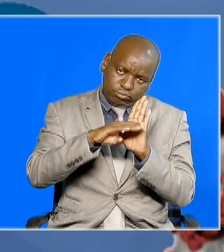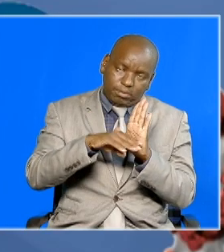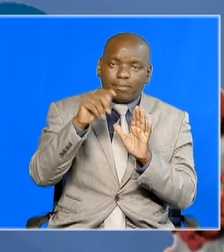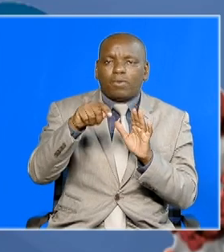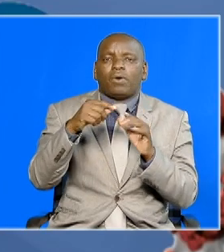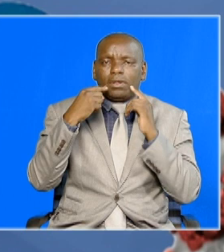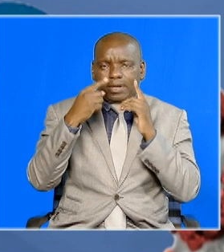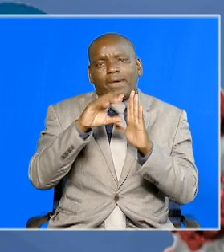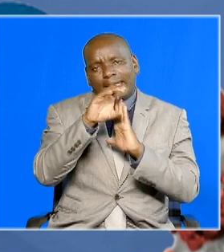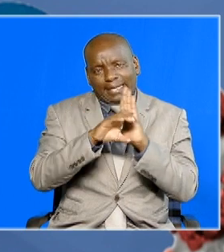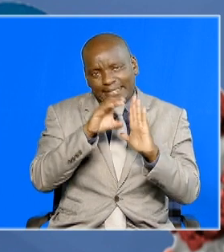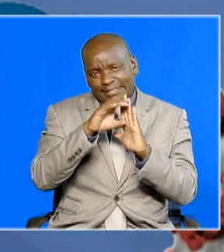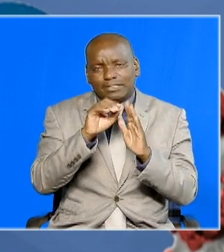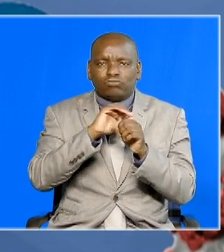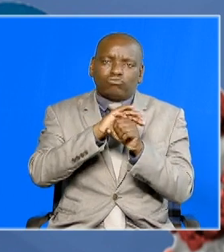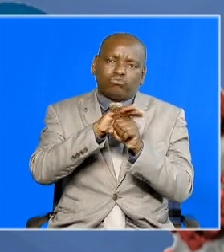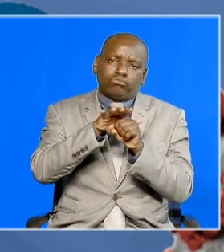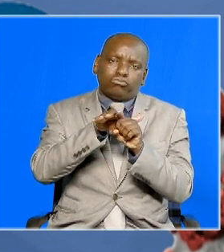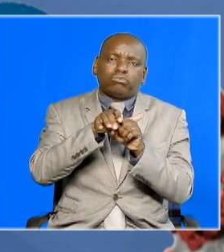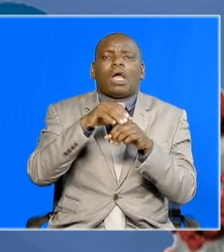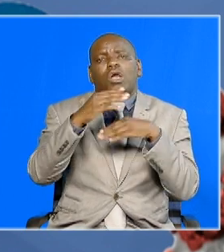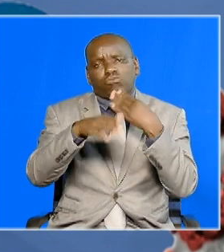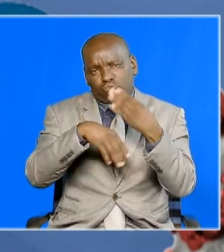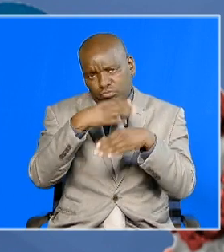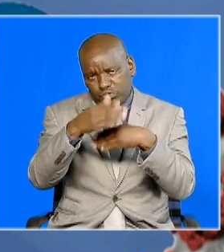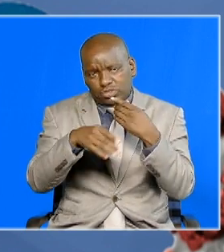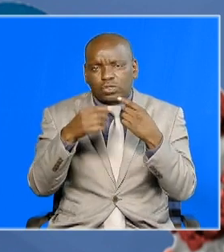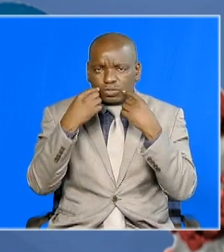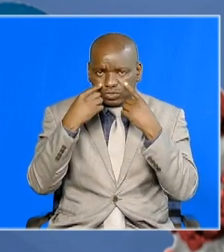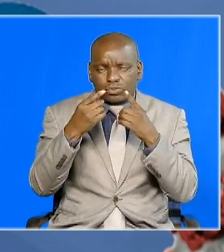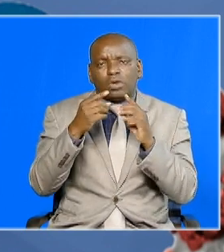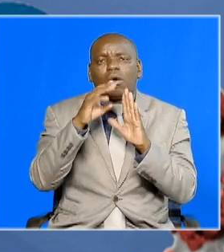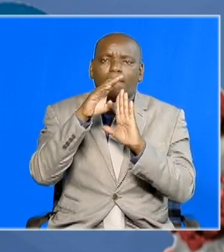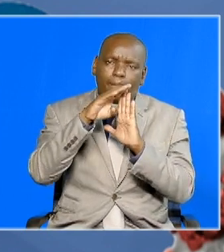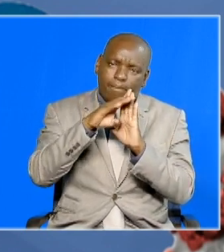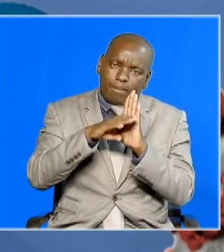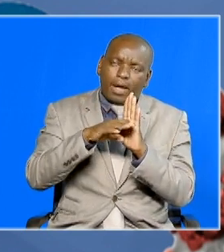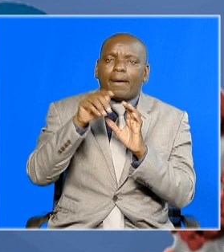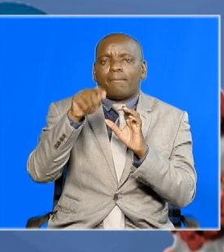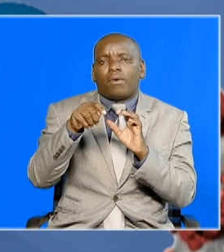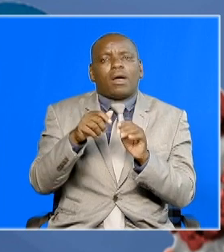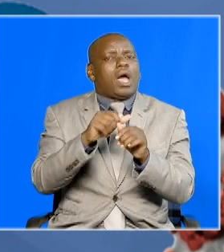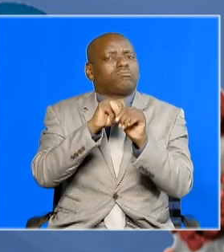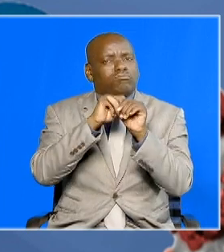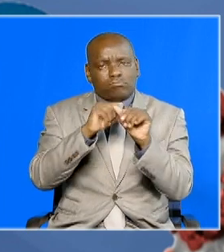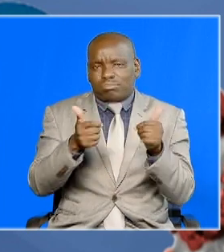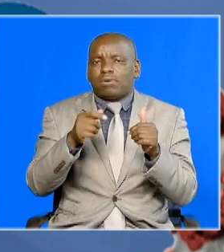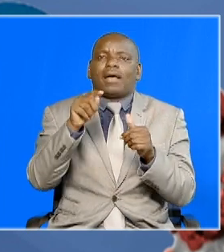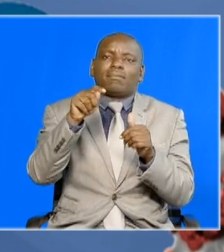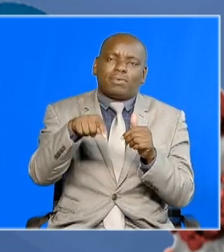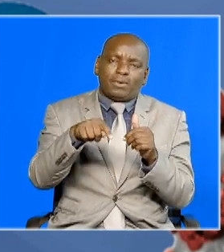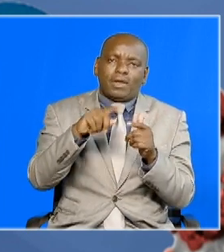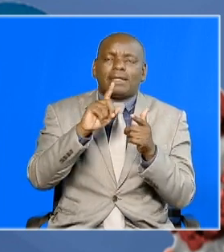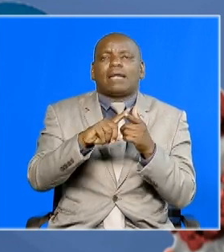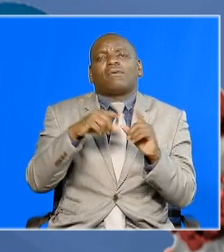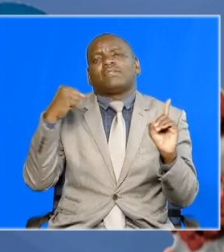And that the country's epidemic curve continues to actually show a downward trend. This is a good indication that